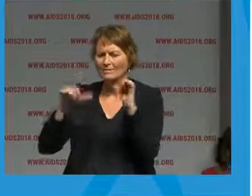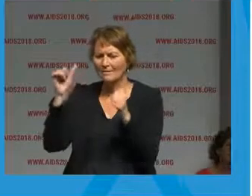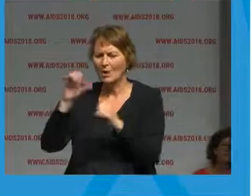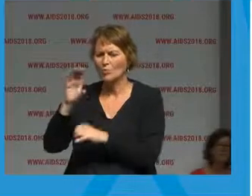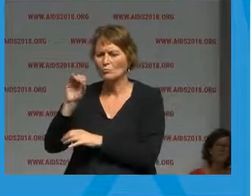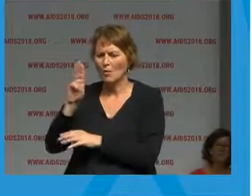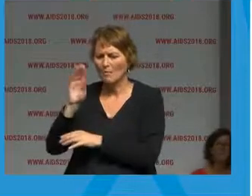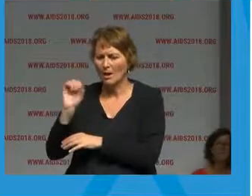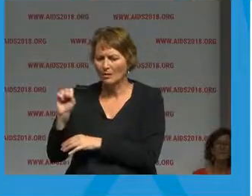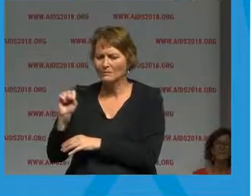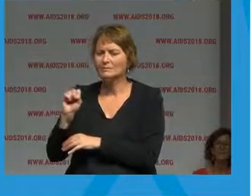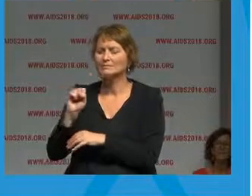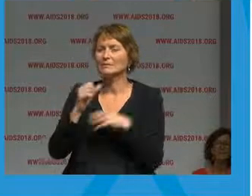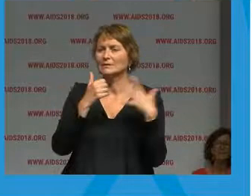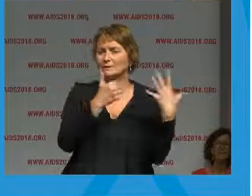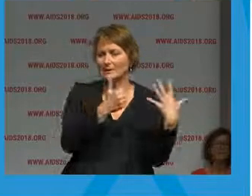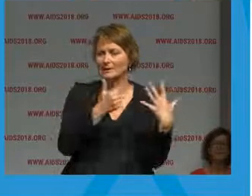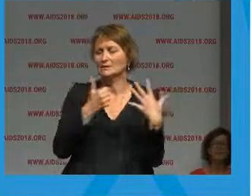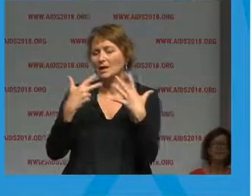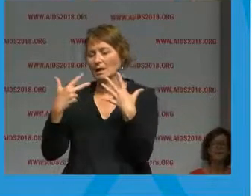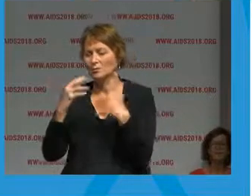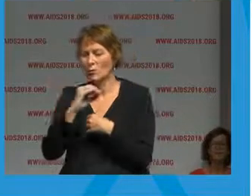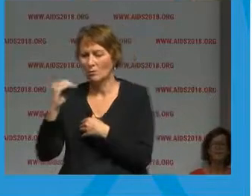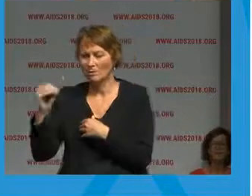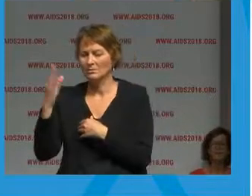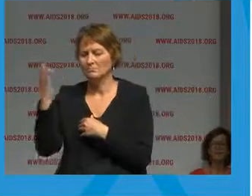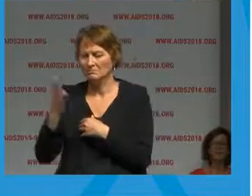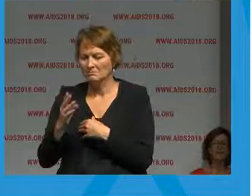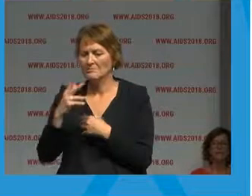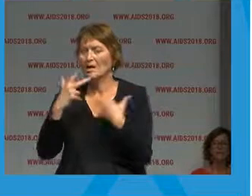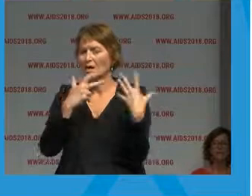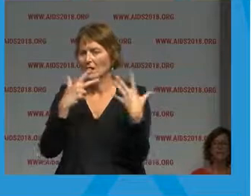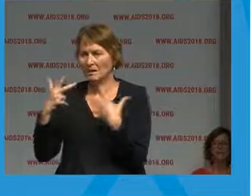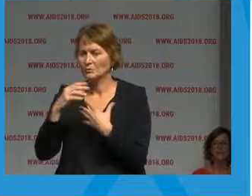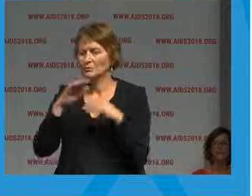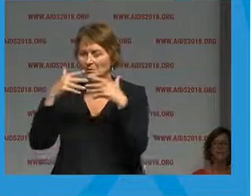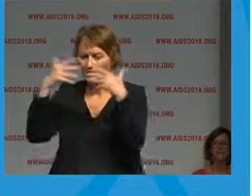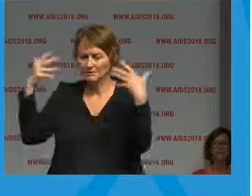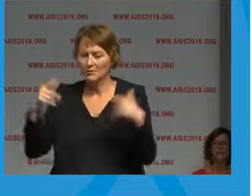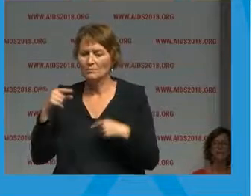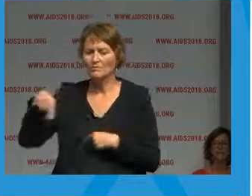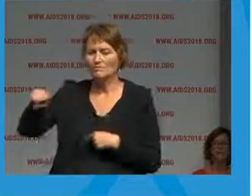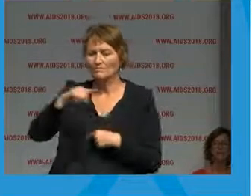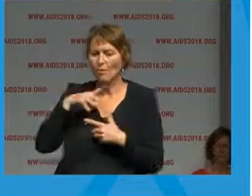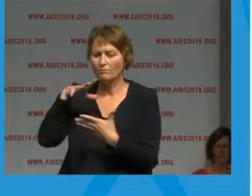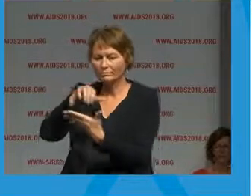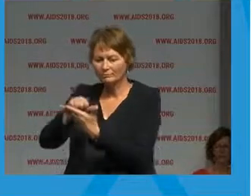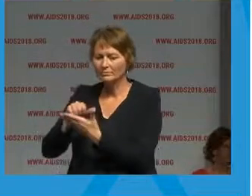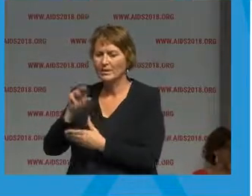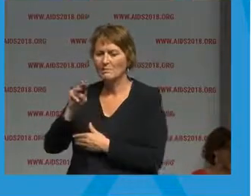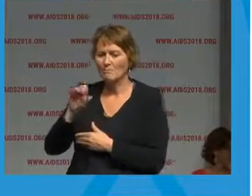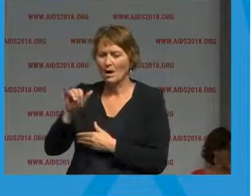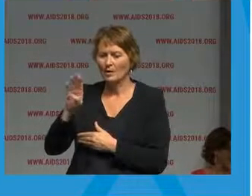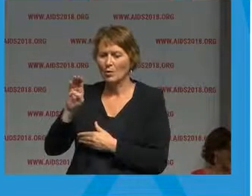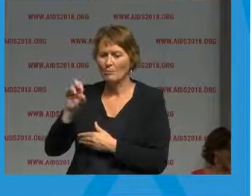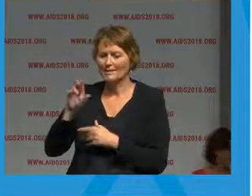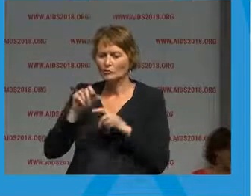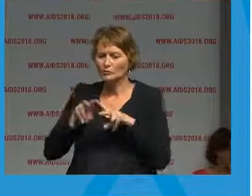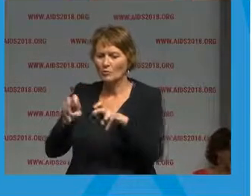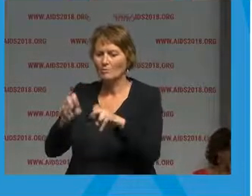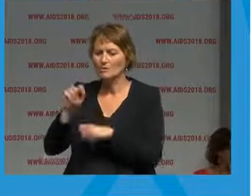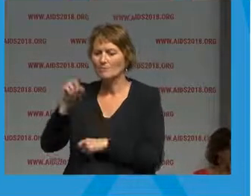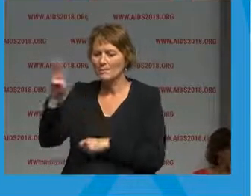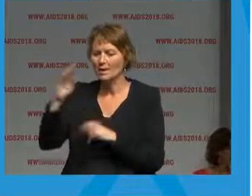COBAS 680-8800 system for the detection of Mycobacterium tuberculosis in a high-burden HIV